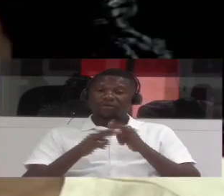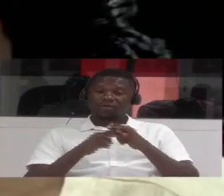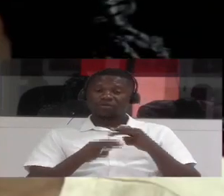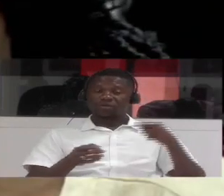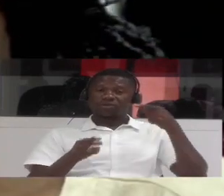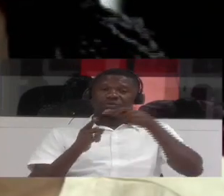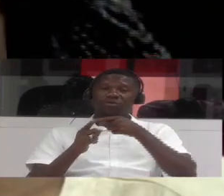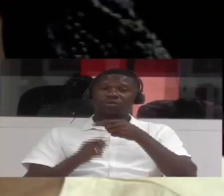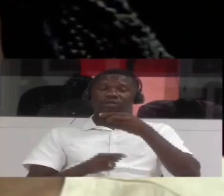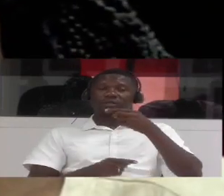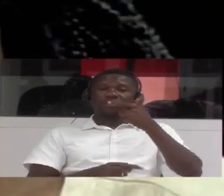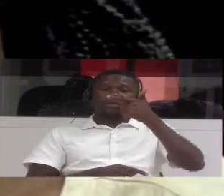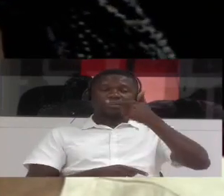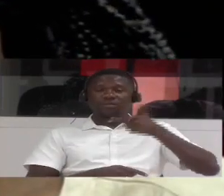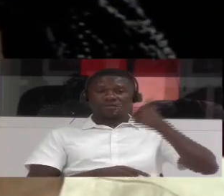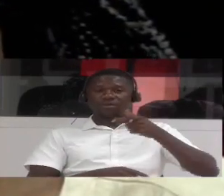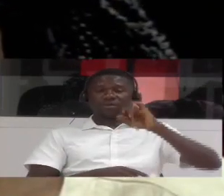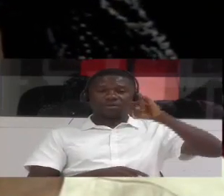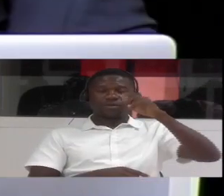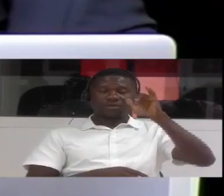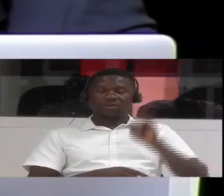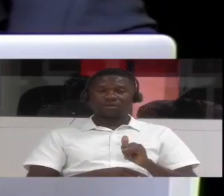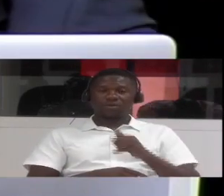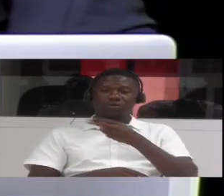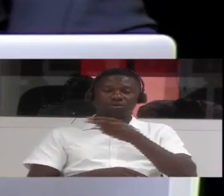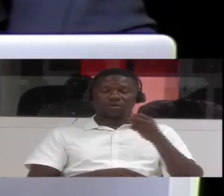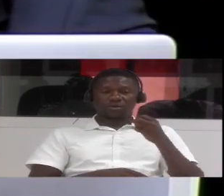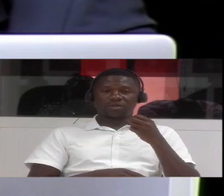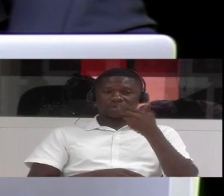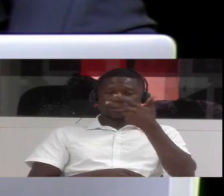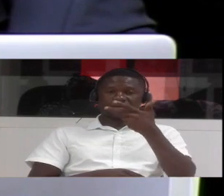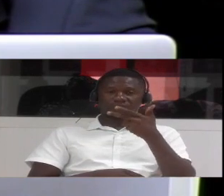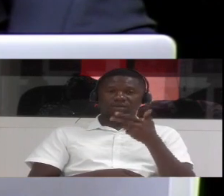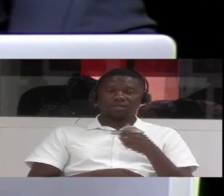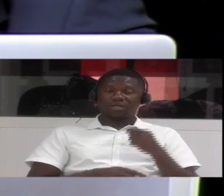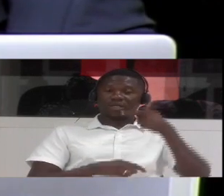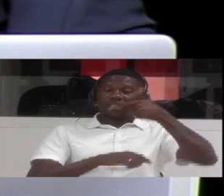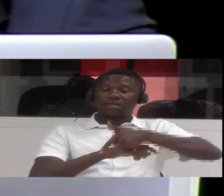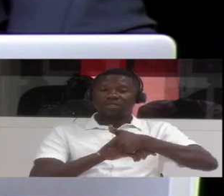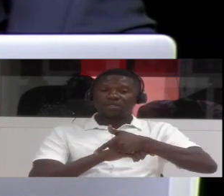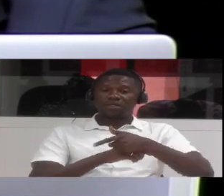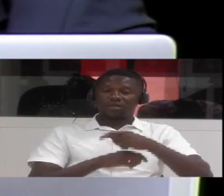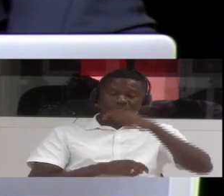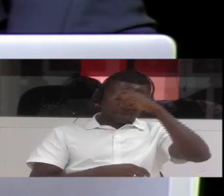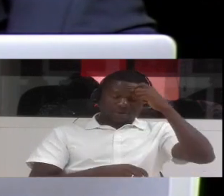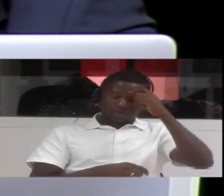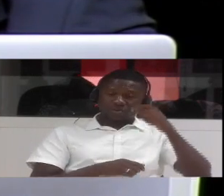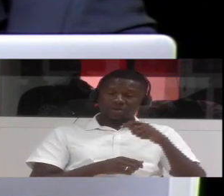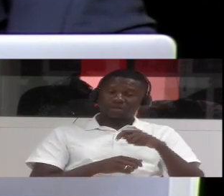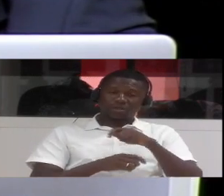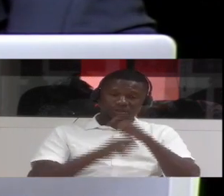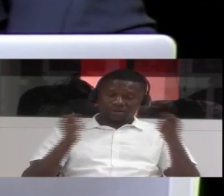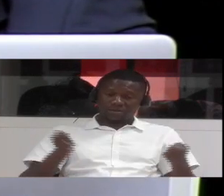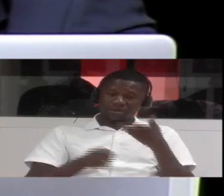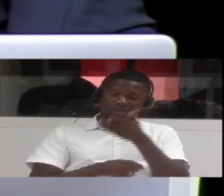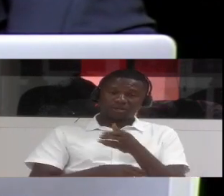17 July 2008, mm-hmm. Abdul Hamid Adiamo, a Nigerian publisher. Yeah,